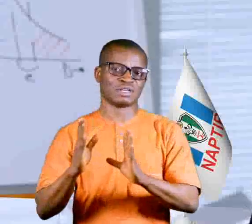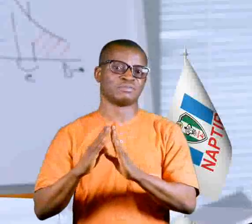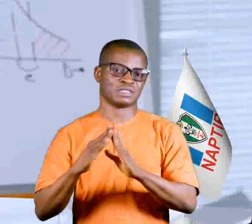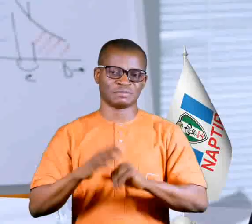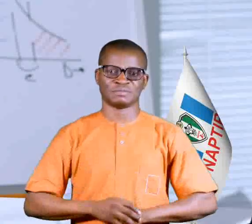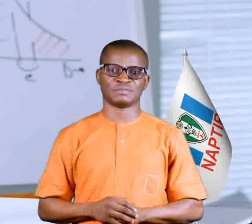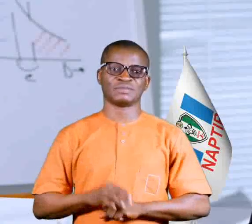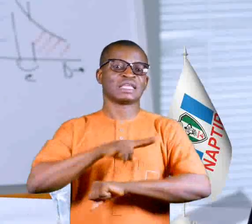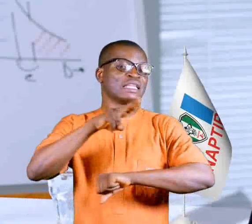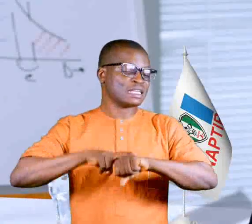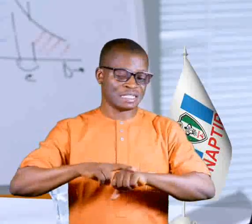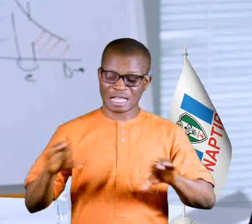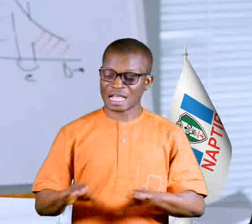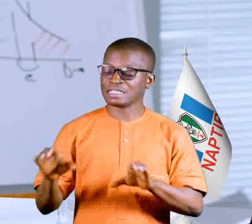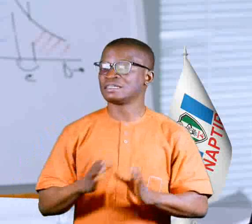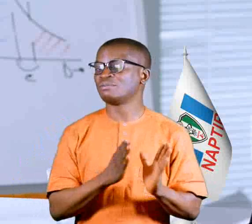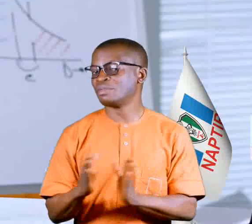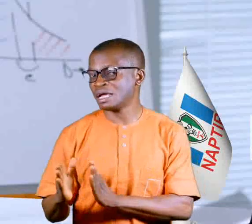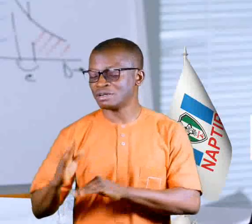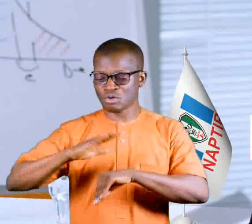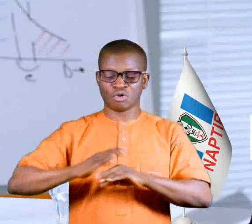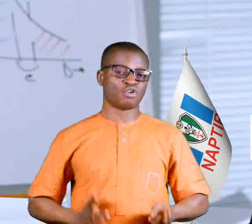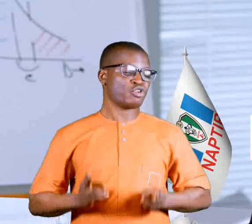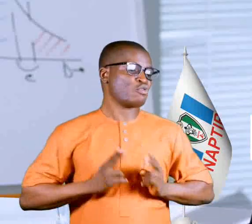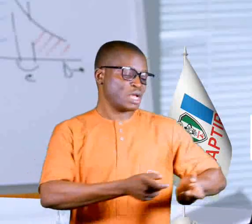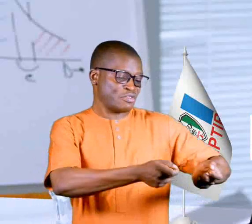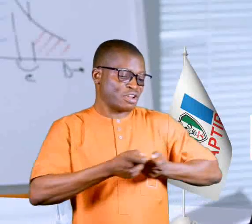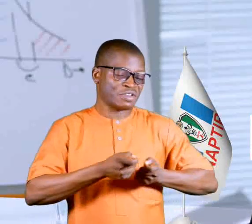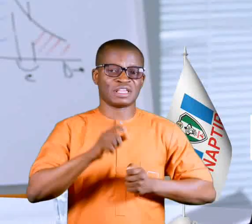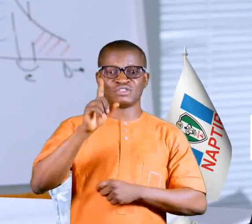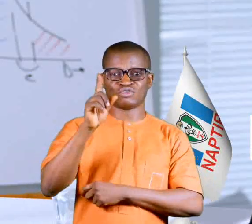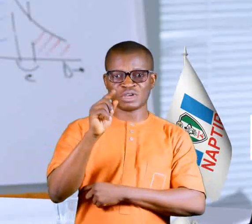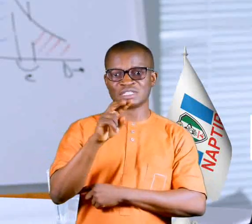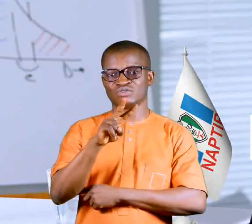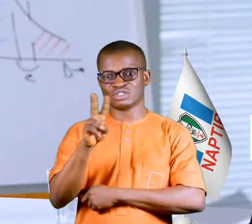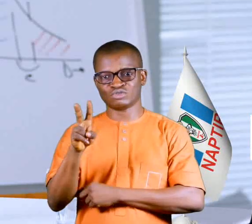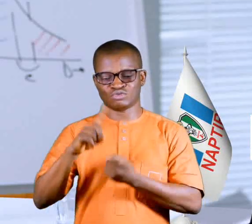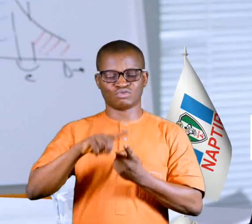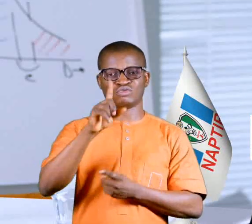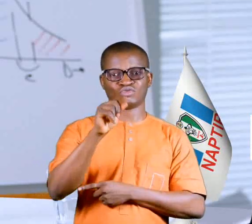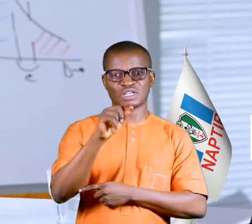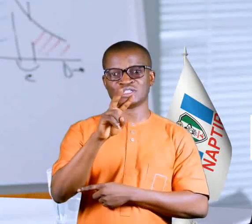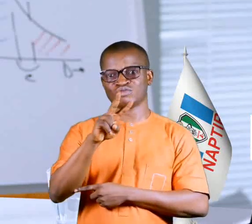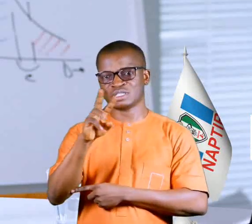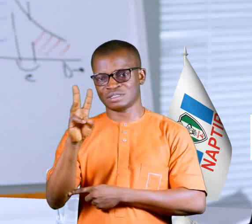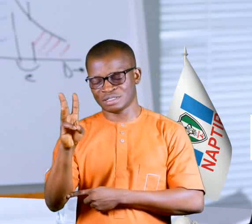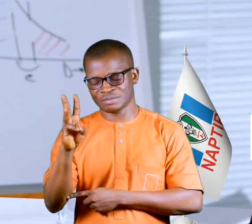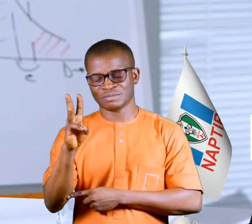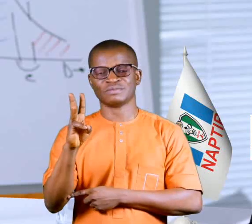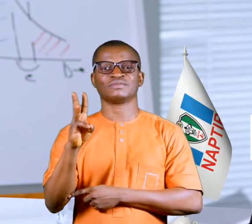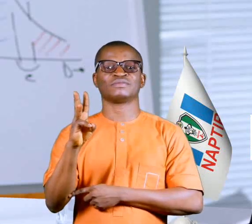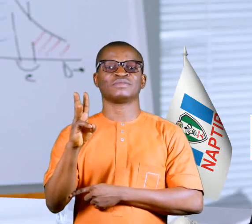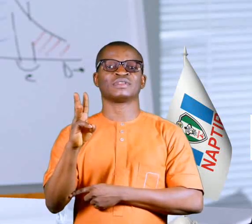The National Action Plan on Human Trafficking 2022 to 2026,